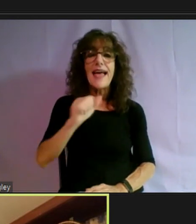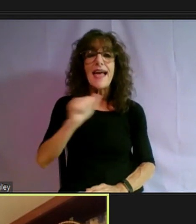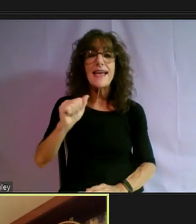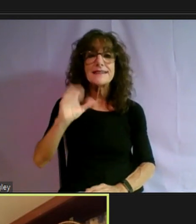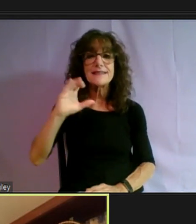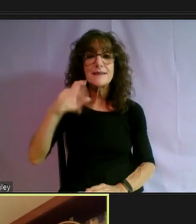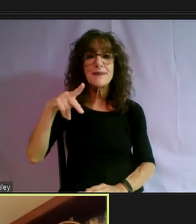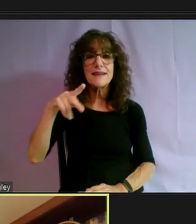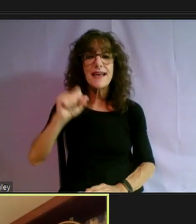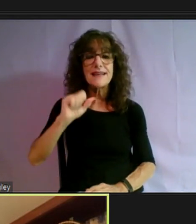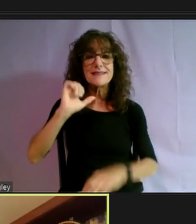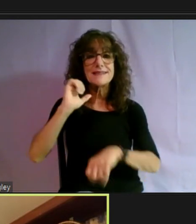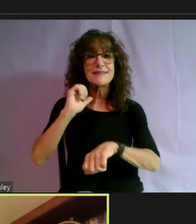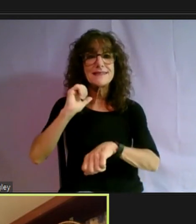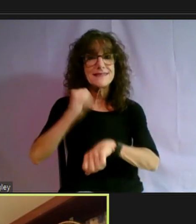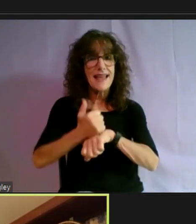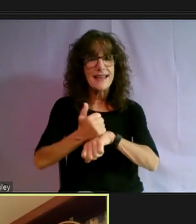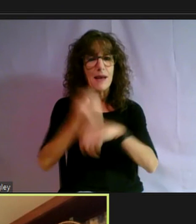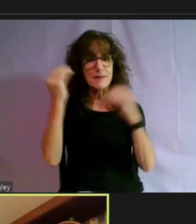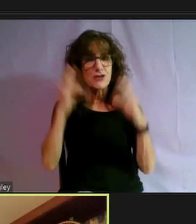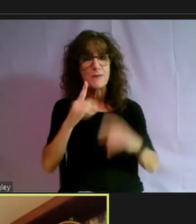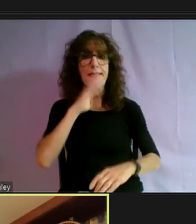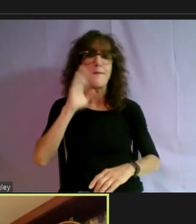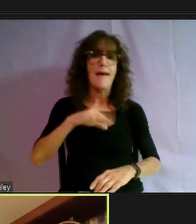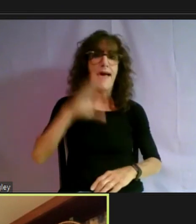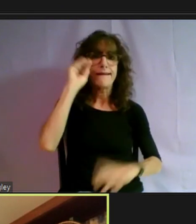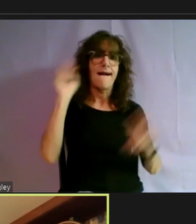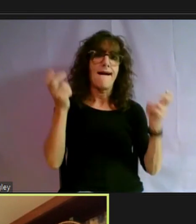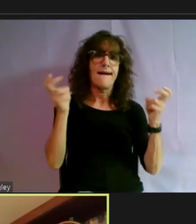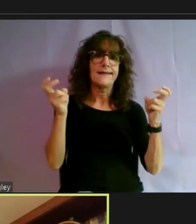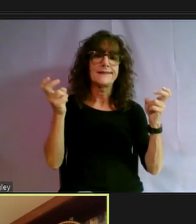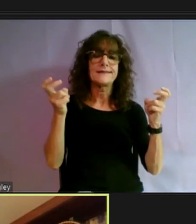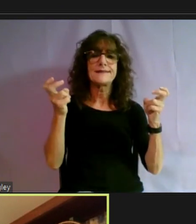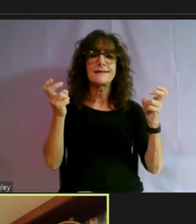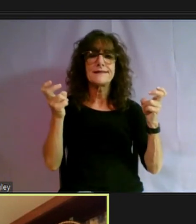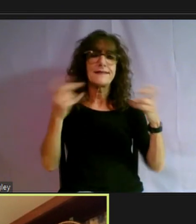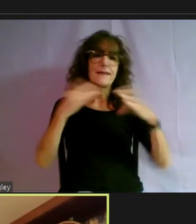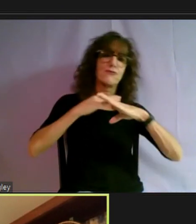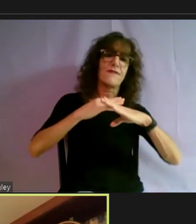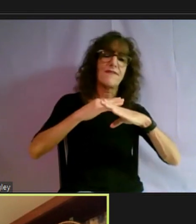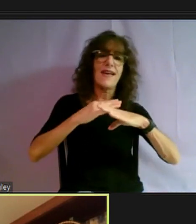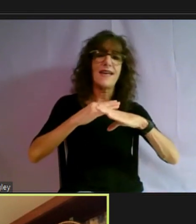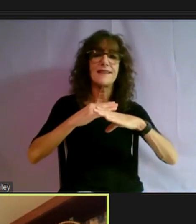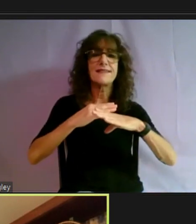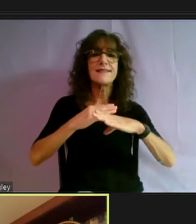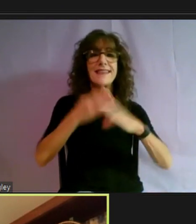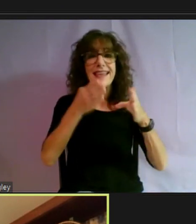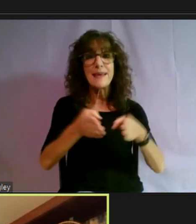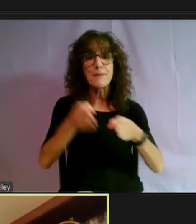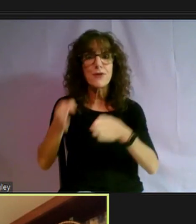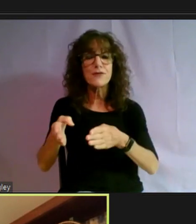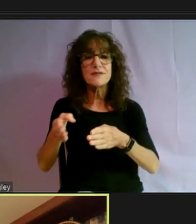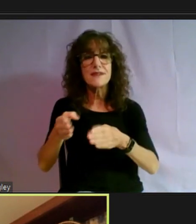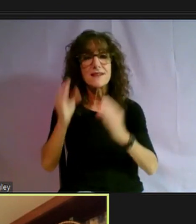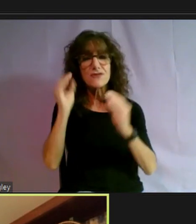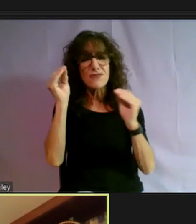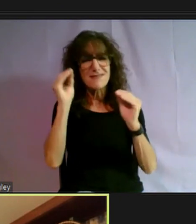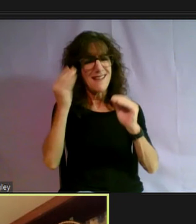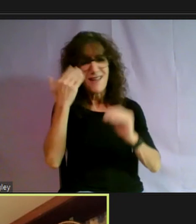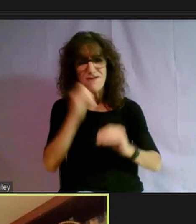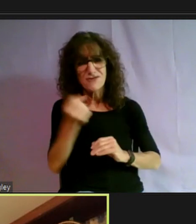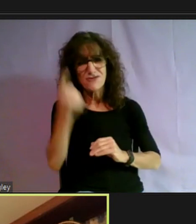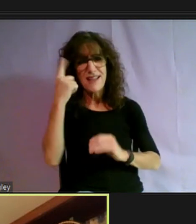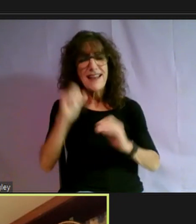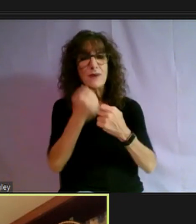now setting up teachers to be the bad guys who are standing in the way of in-person instruction. I simply cannot understand how the safety and welfare of